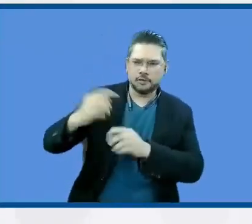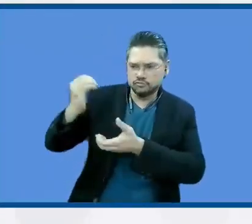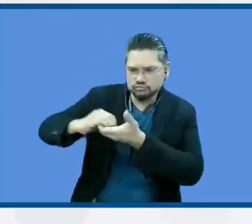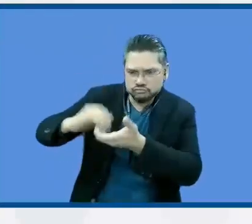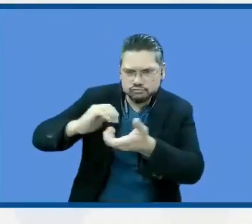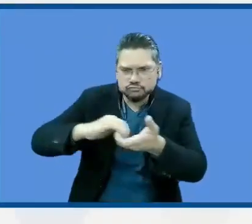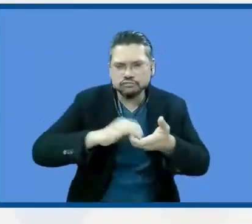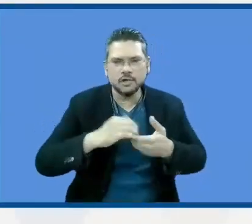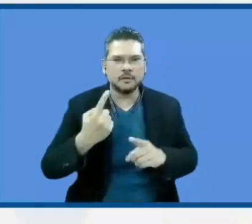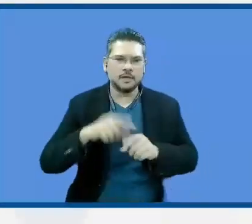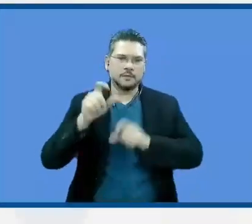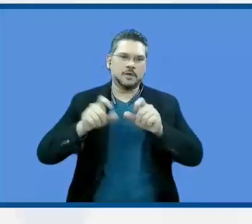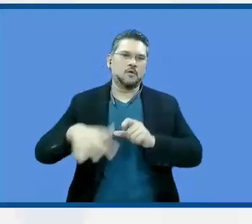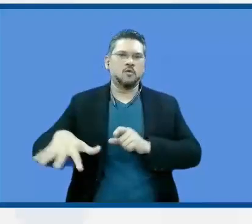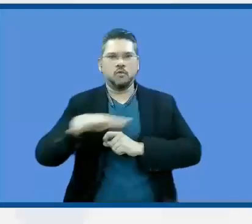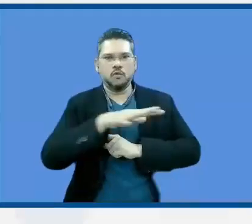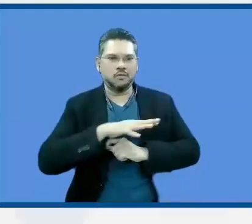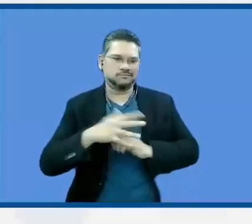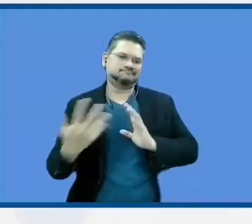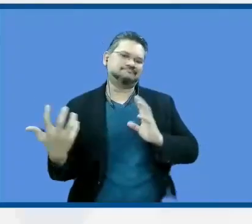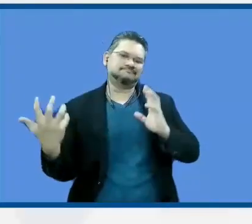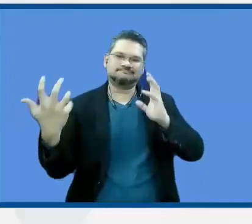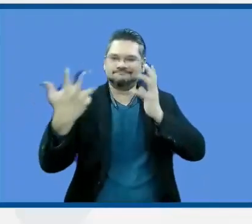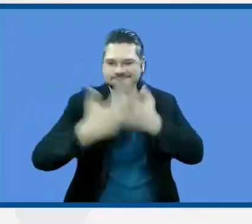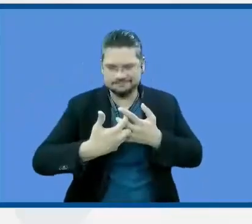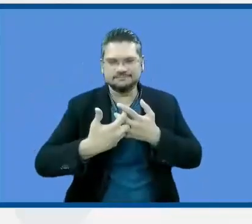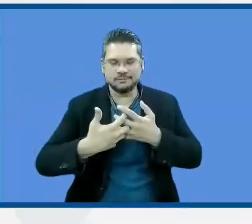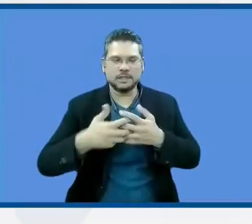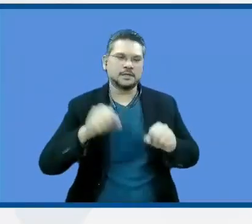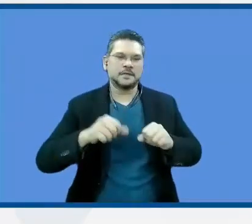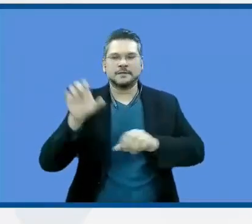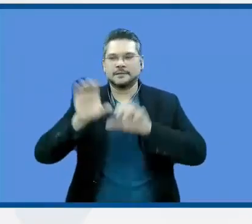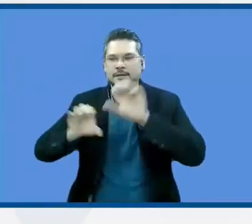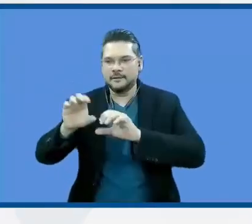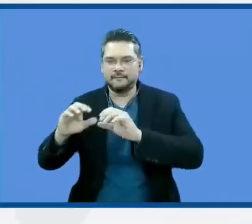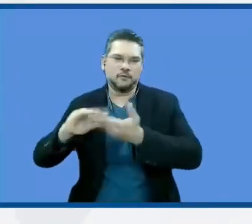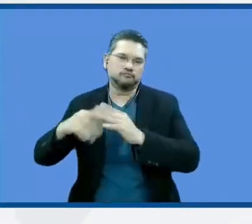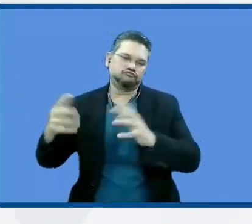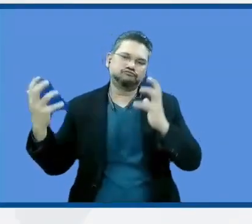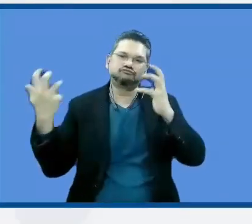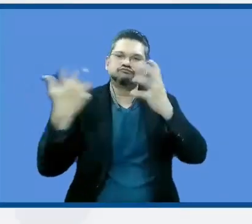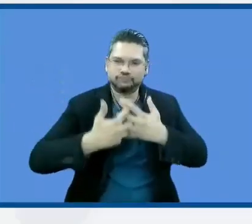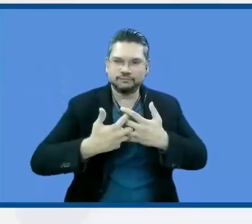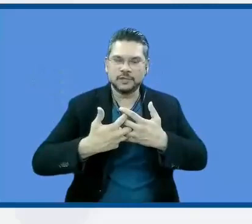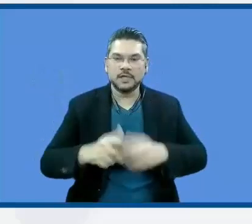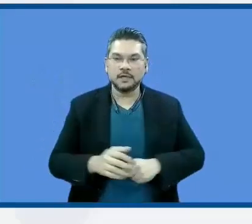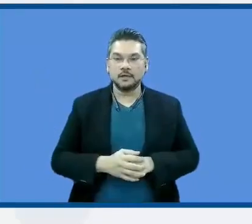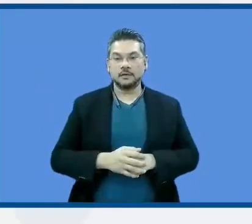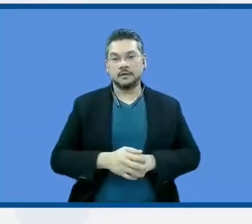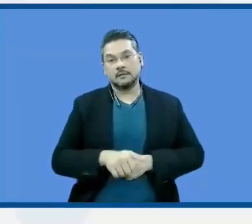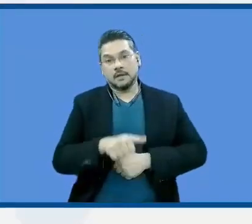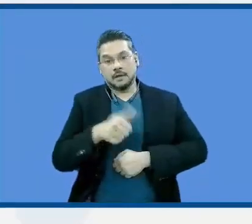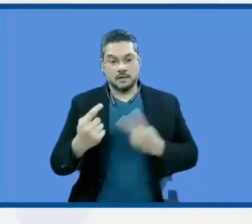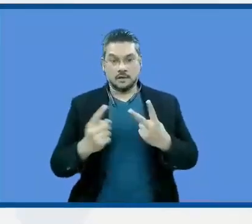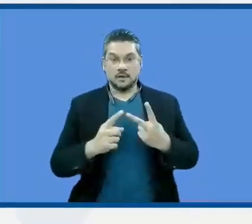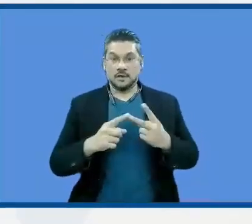ones who are in touch and working with the scientific community. Another example, which will be discussed later